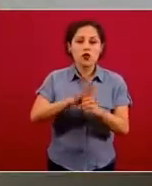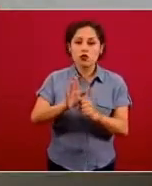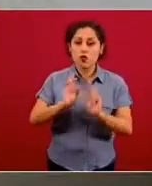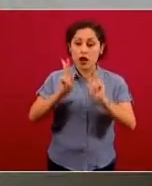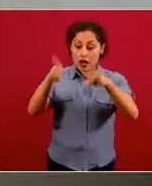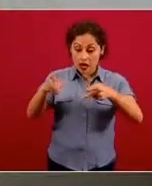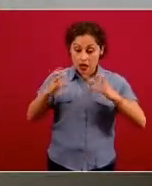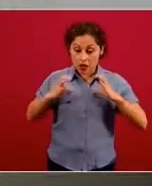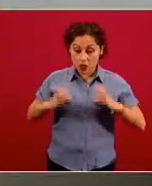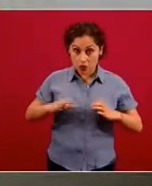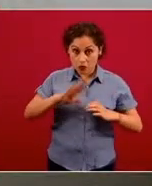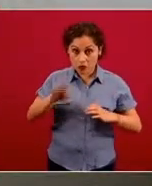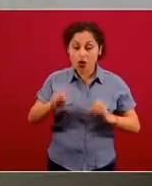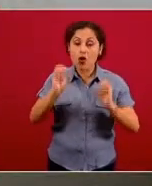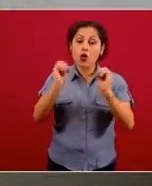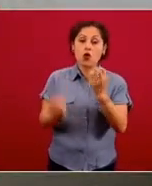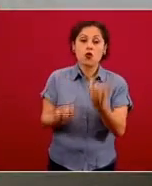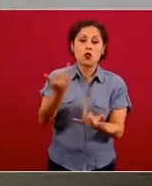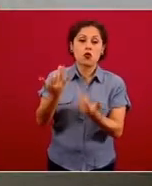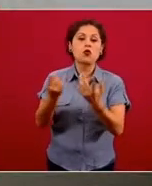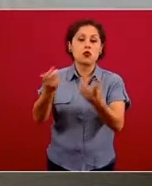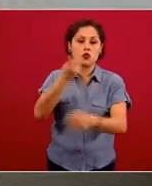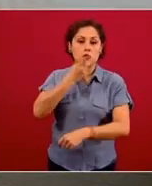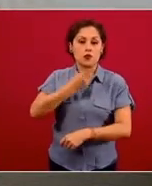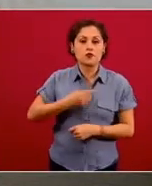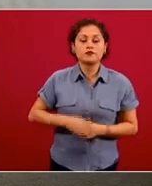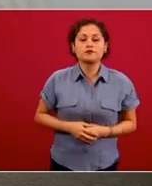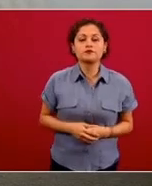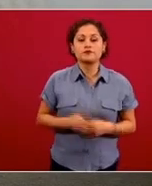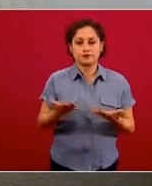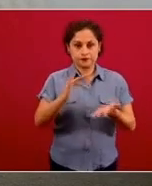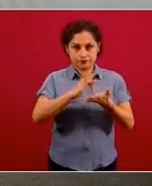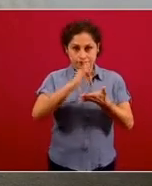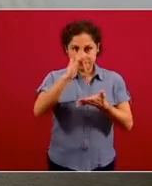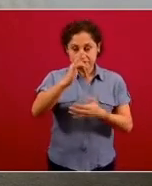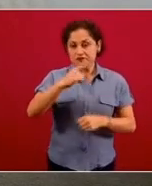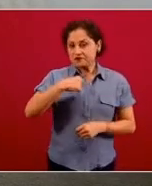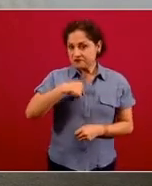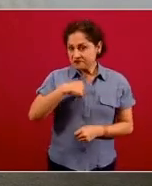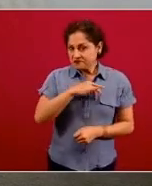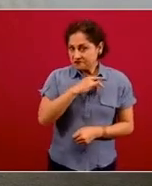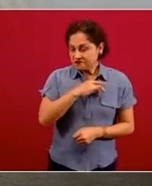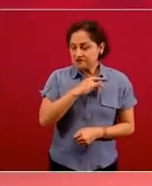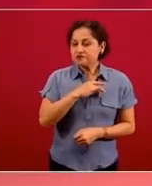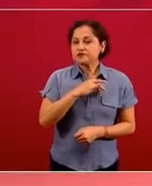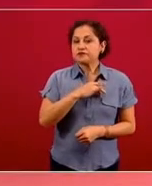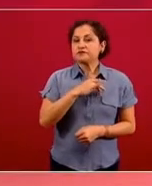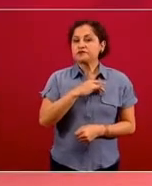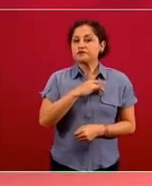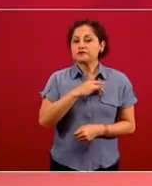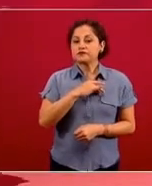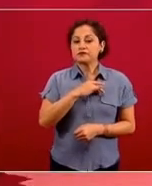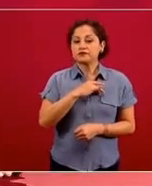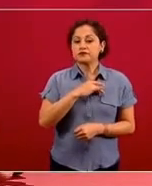do you recommend cremating or some other way of disposing of bodies?